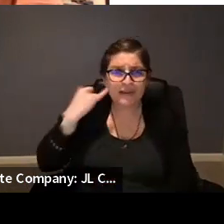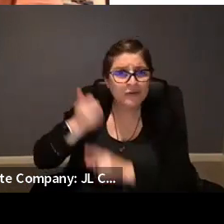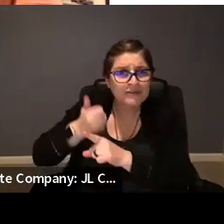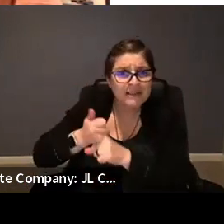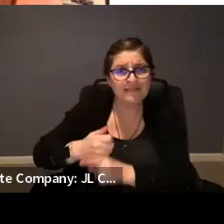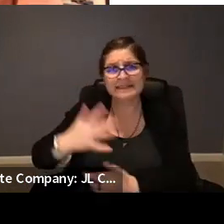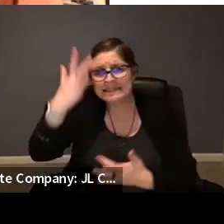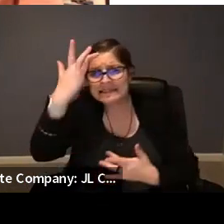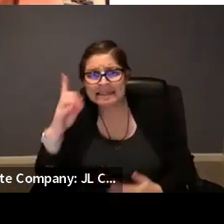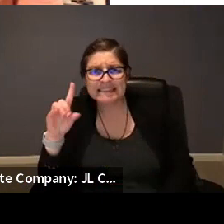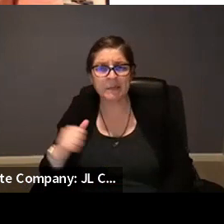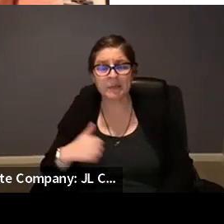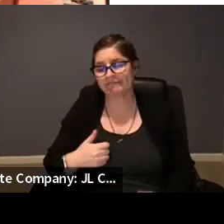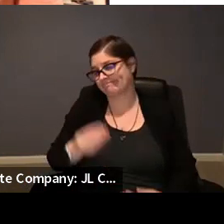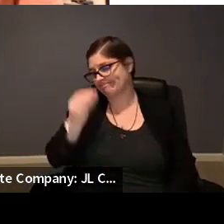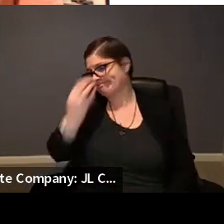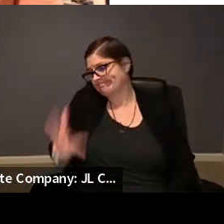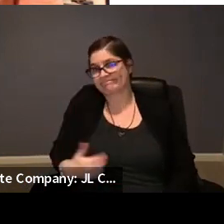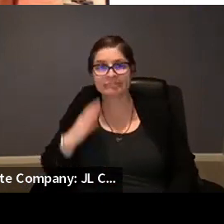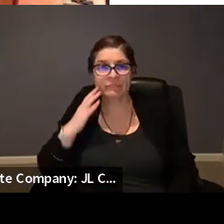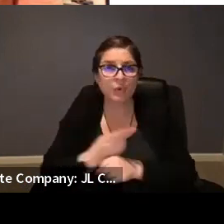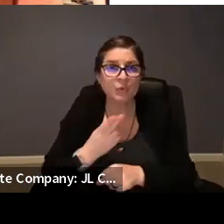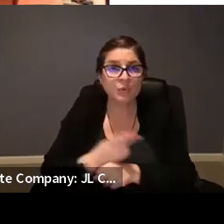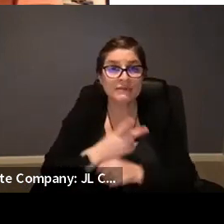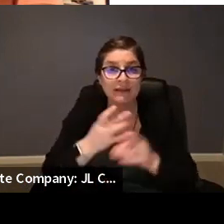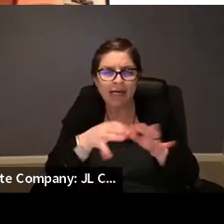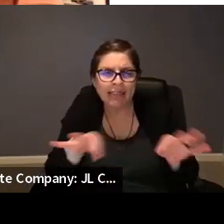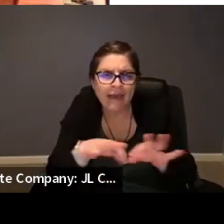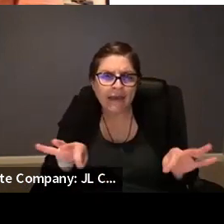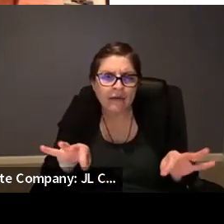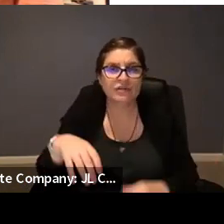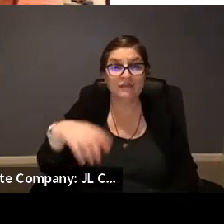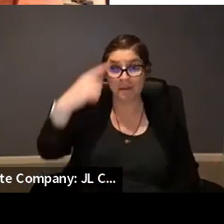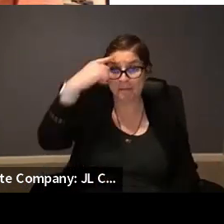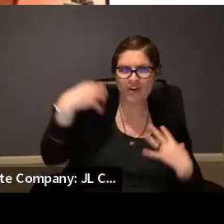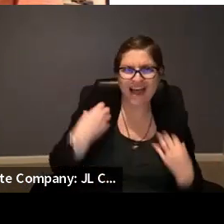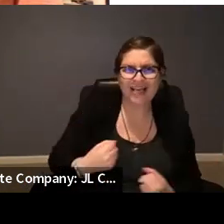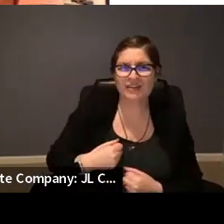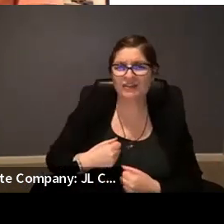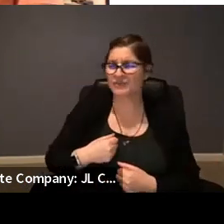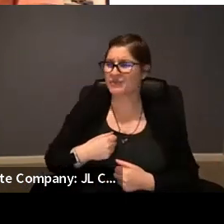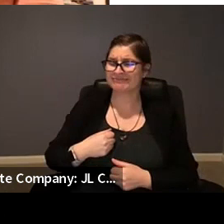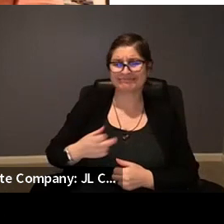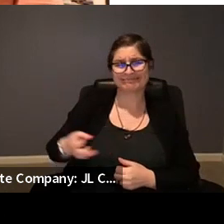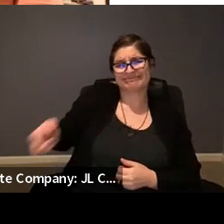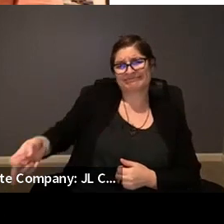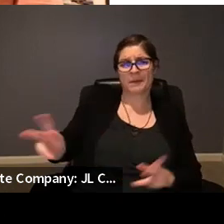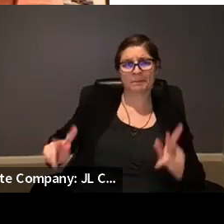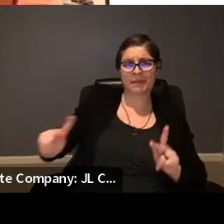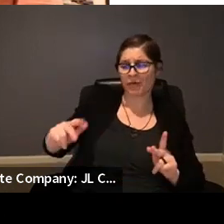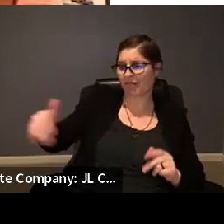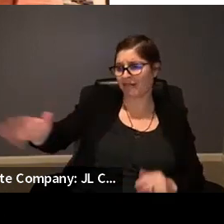disabled. And we're going to use the language of mental health to fuck over disabled people, including those of us with